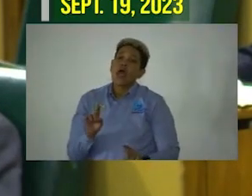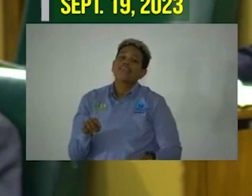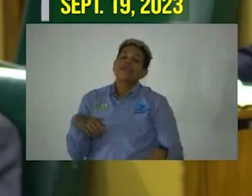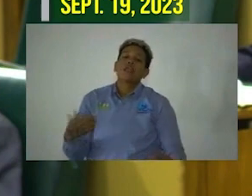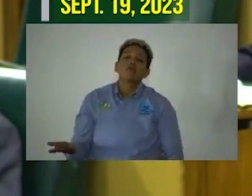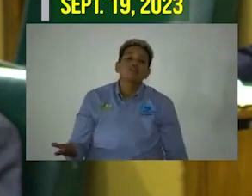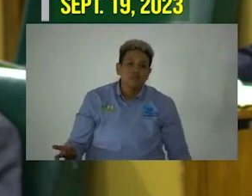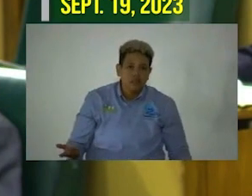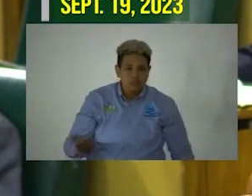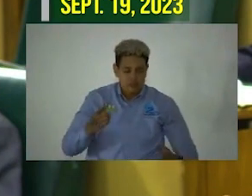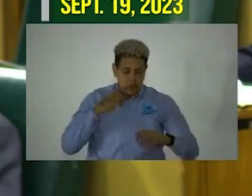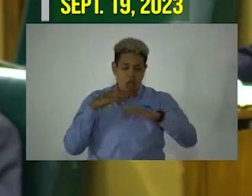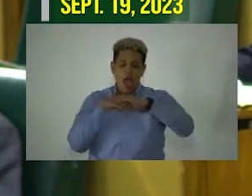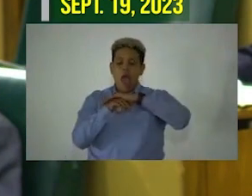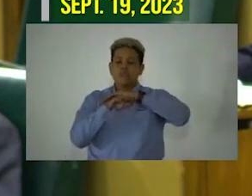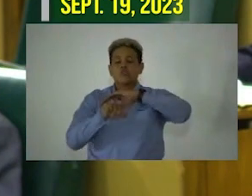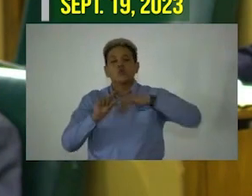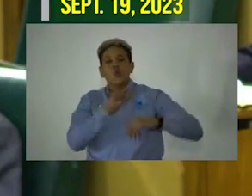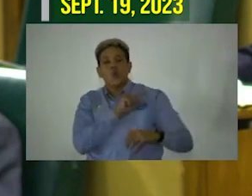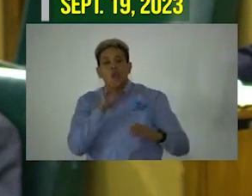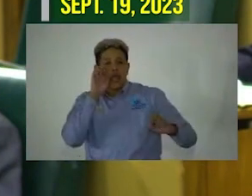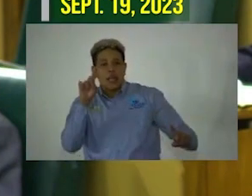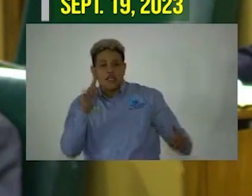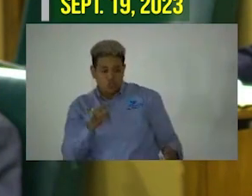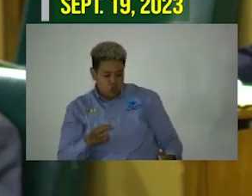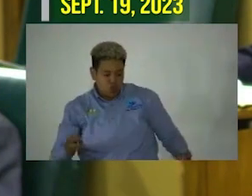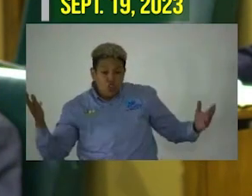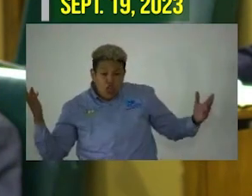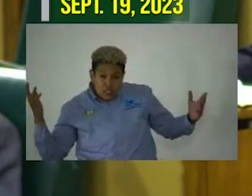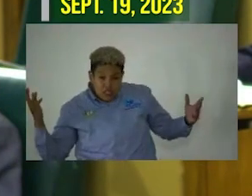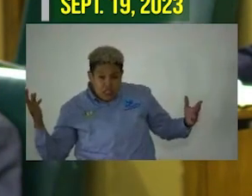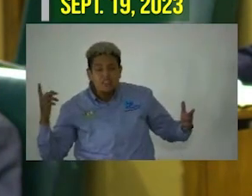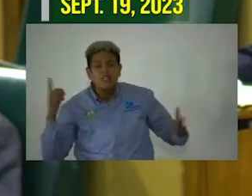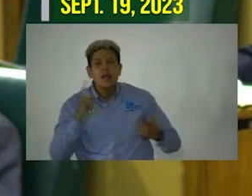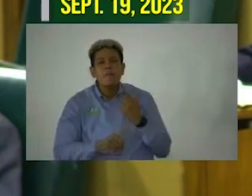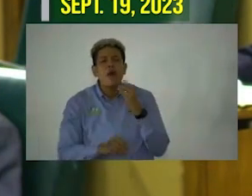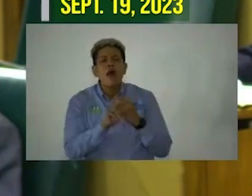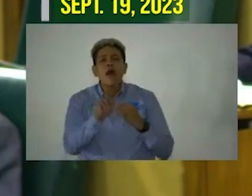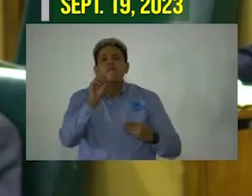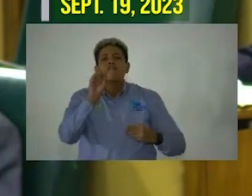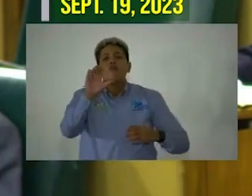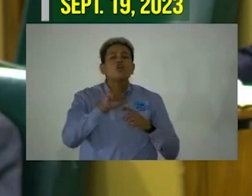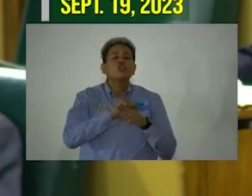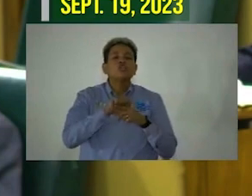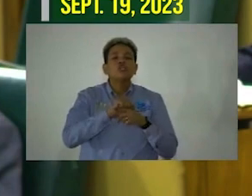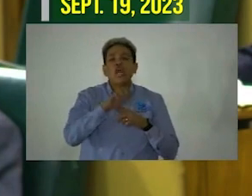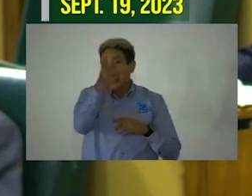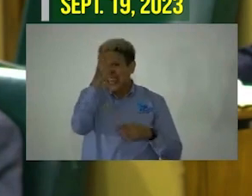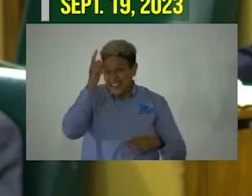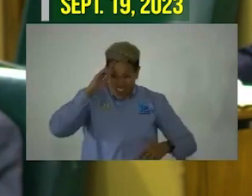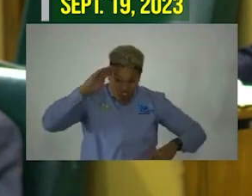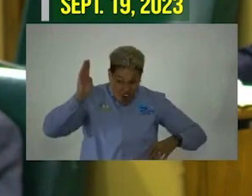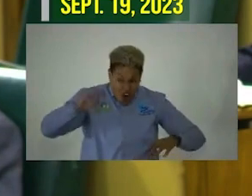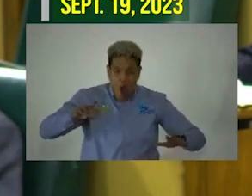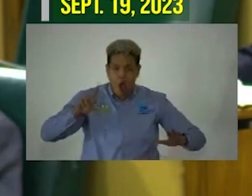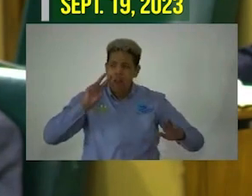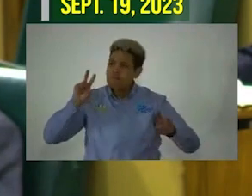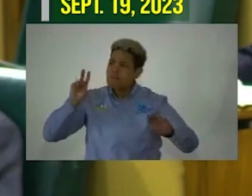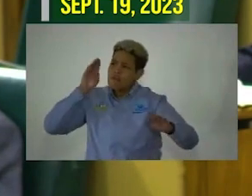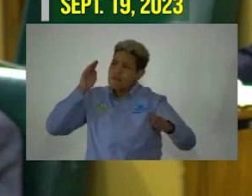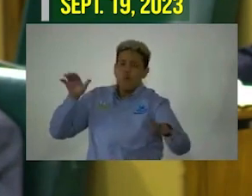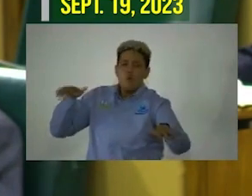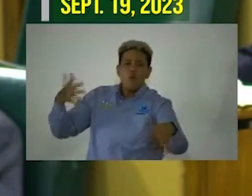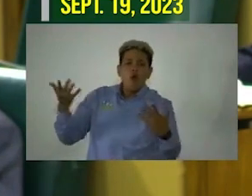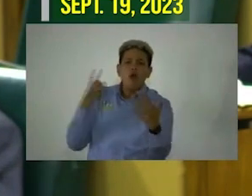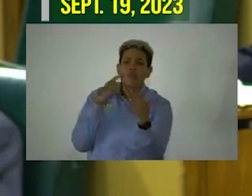attendance, access to quality educational resources, and vocational training, all geared